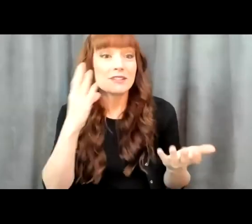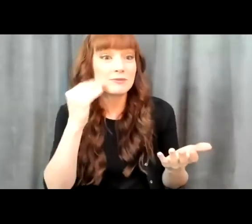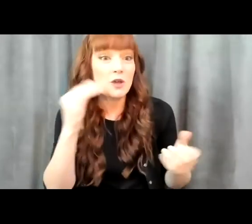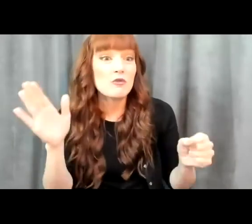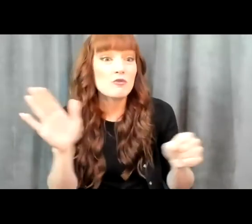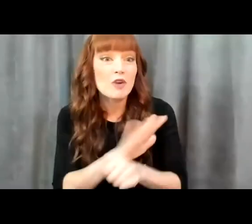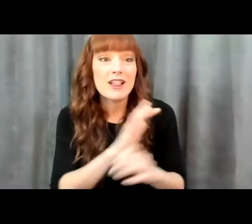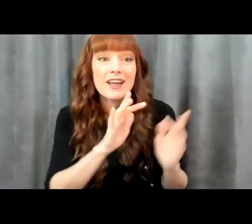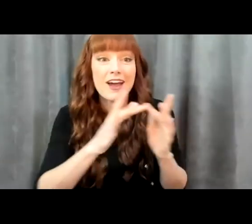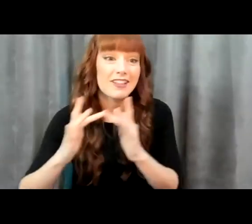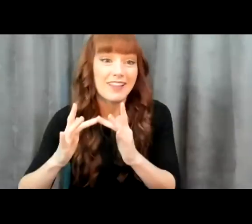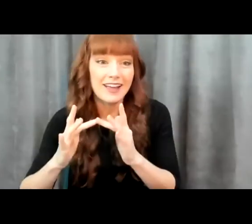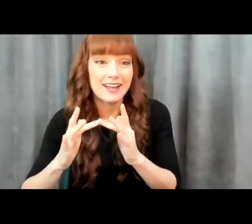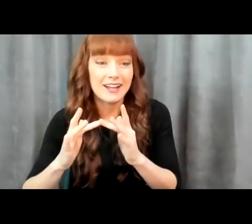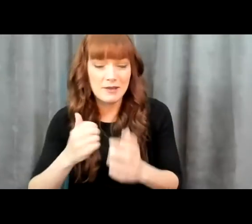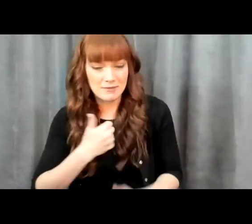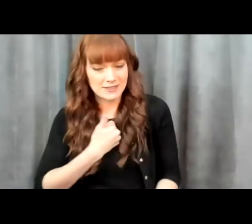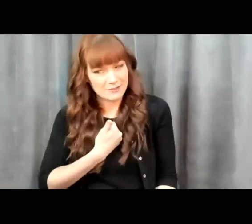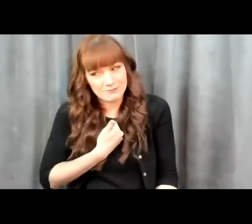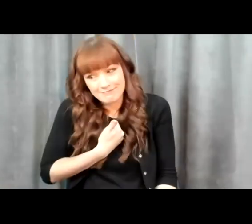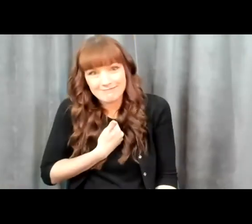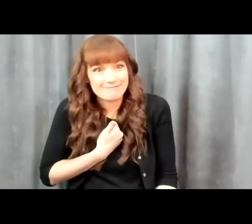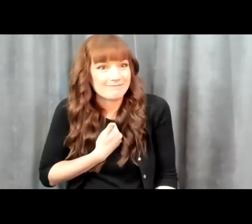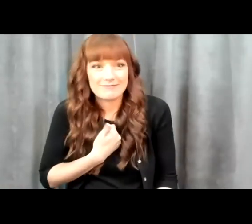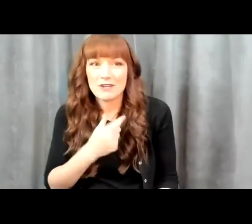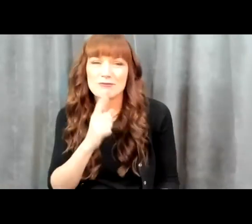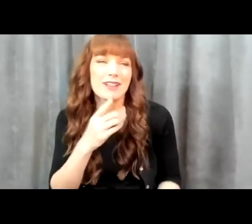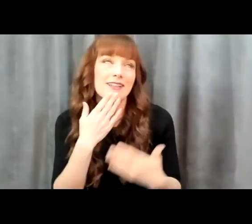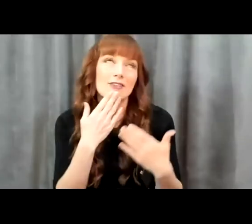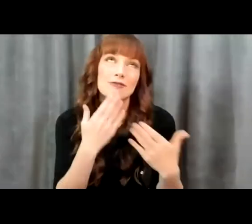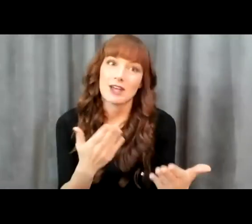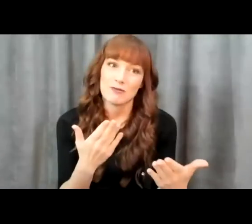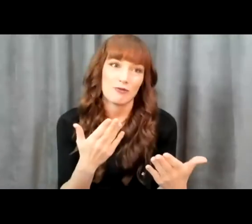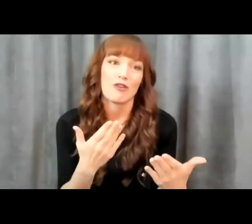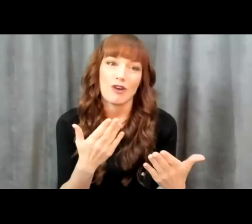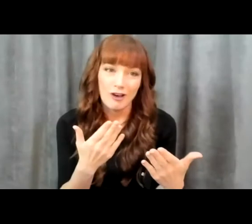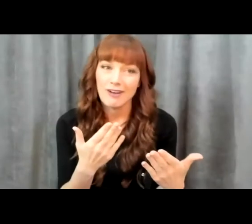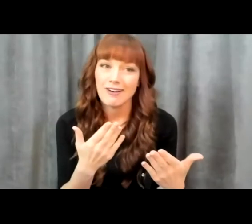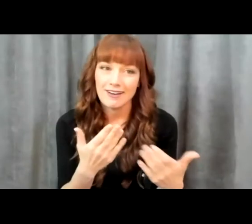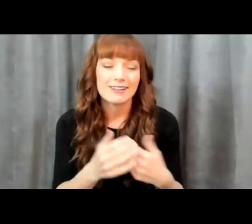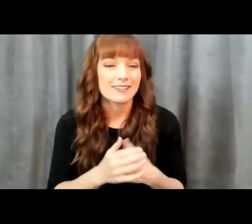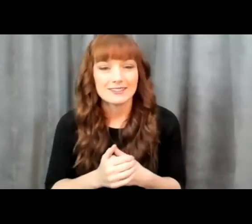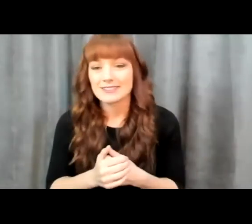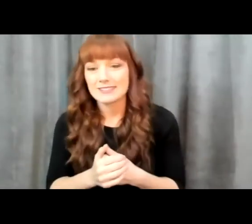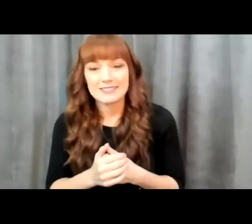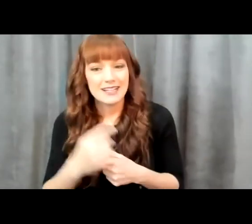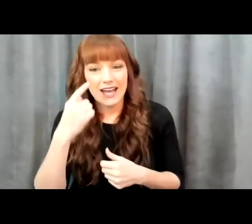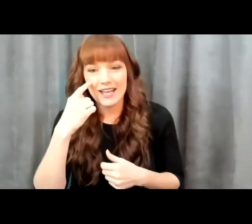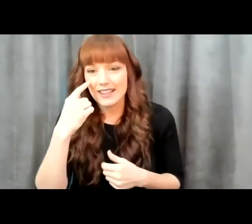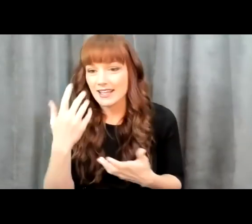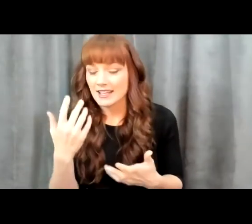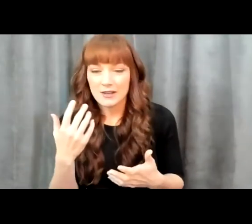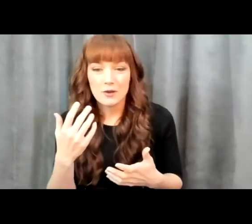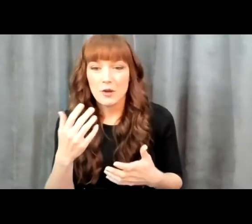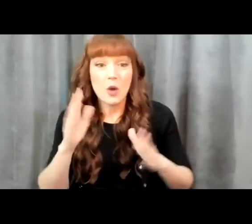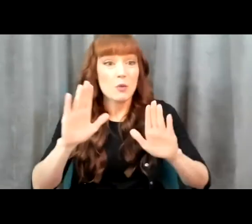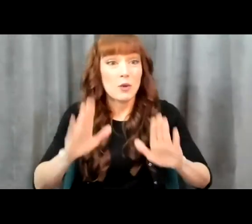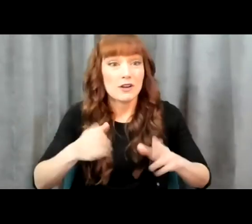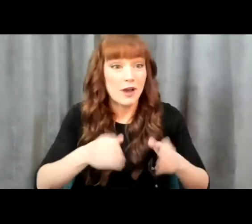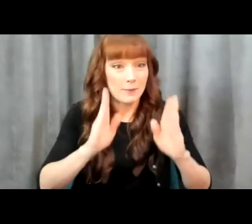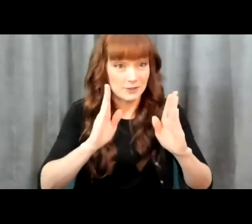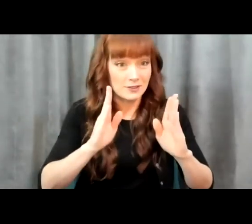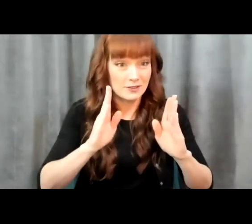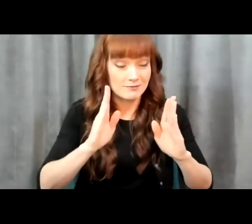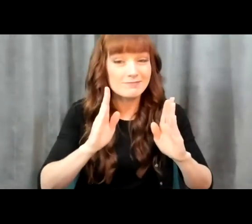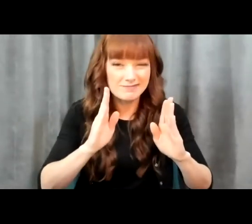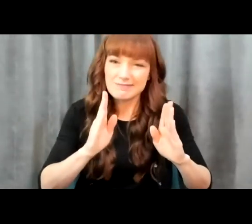online. And personally, I am grateful. And I think that we got some really great new opportunities